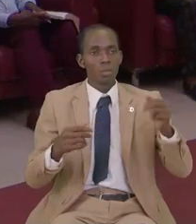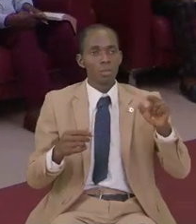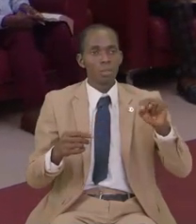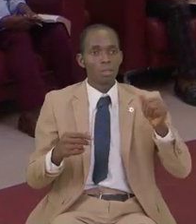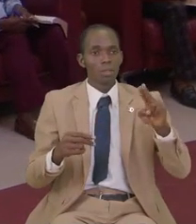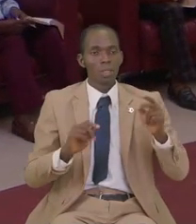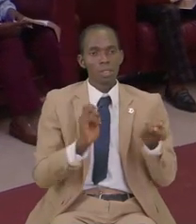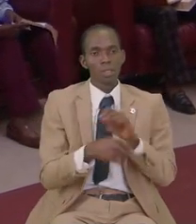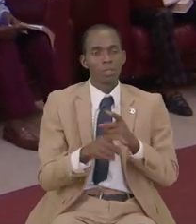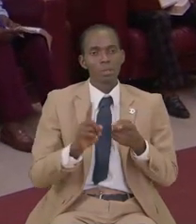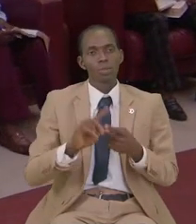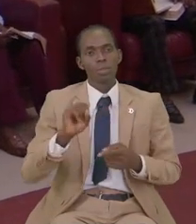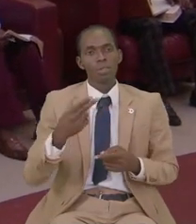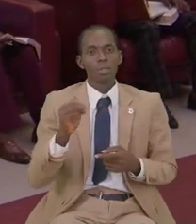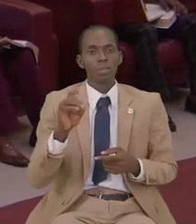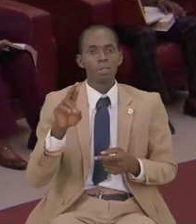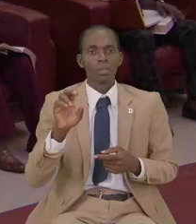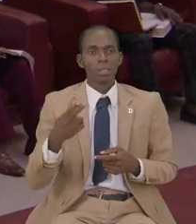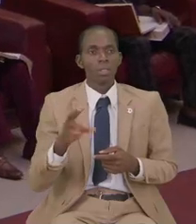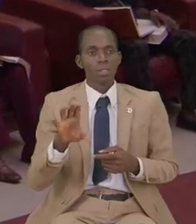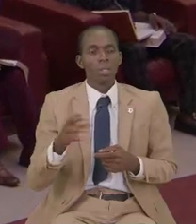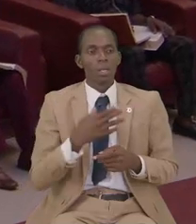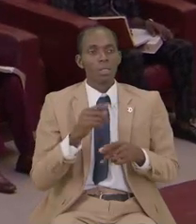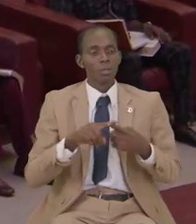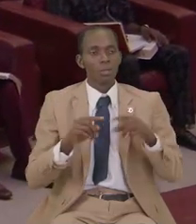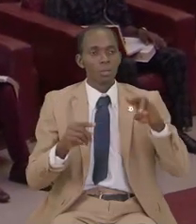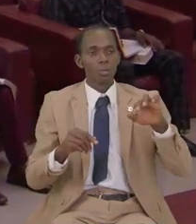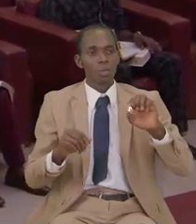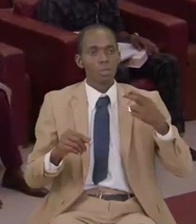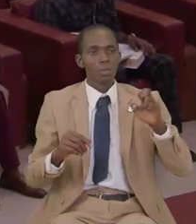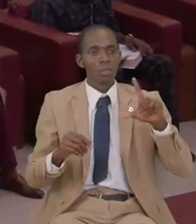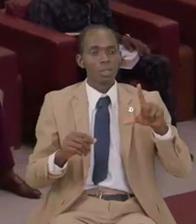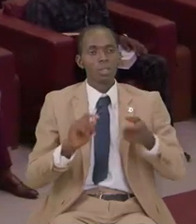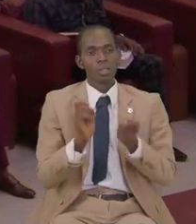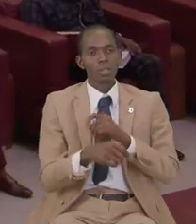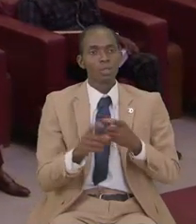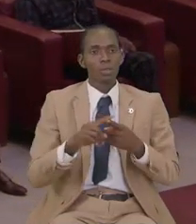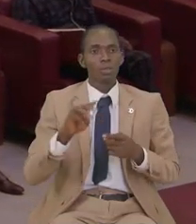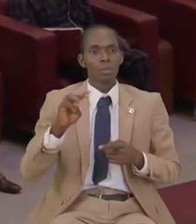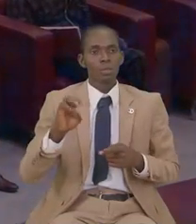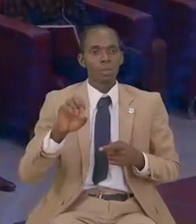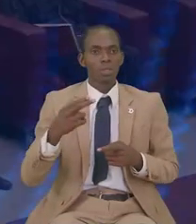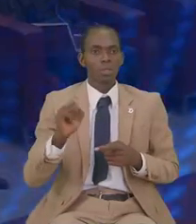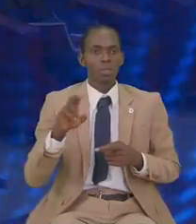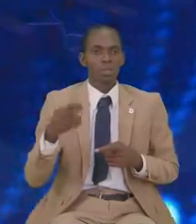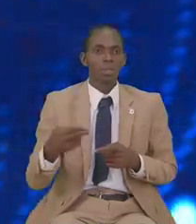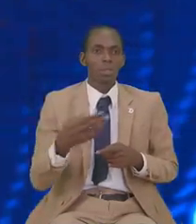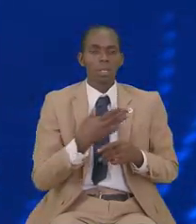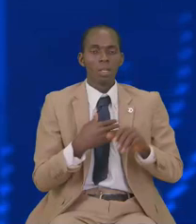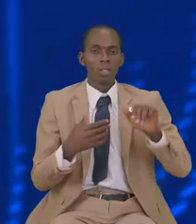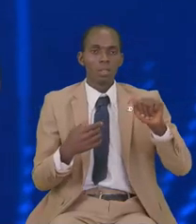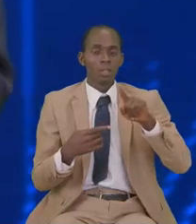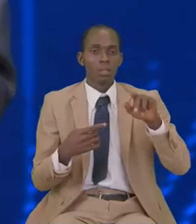Shadrach, and to Mishael of Meshach, and unto Azariah of Abednego. Now verse 8